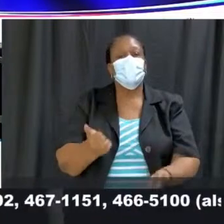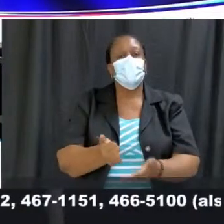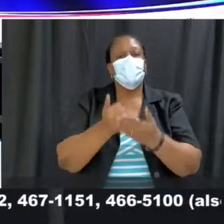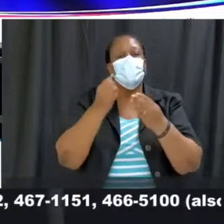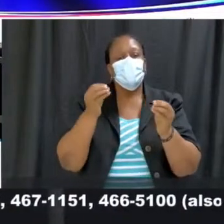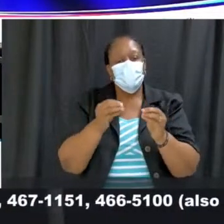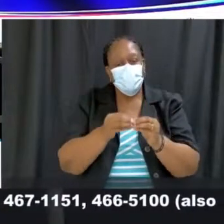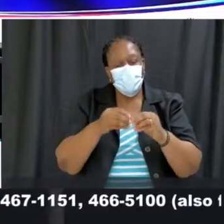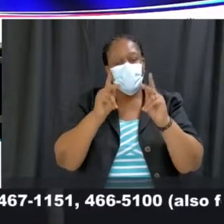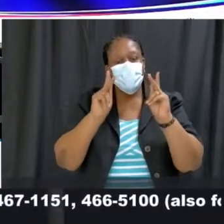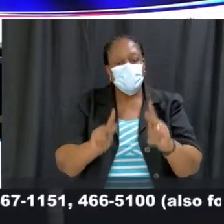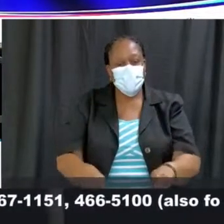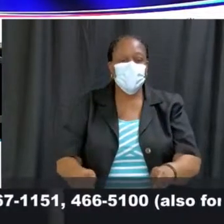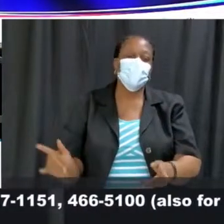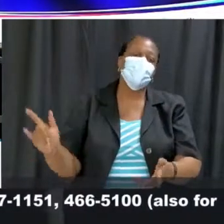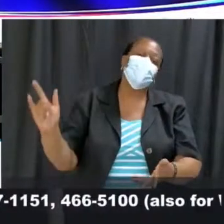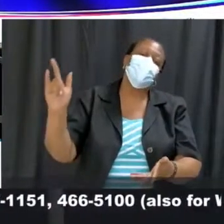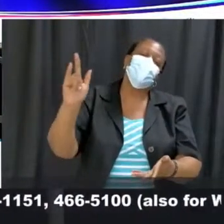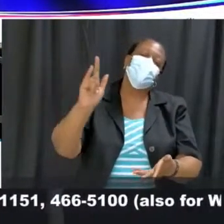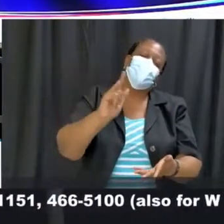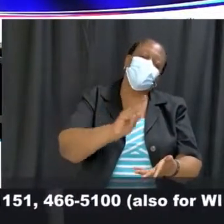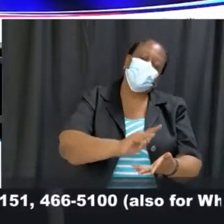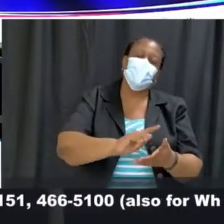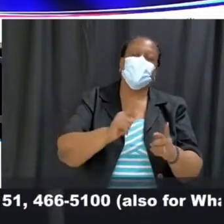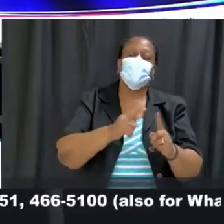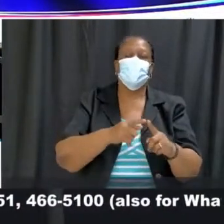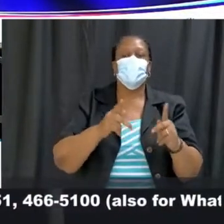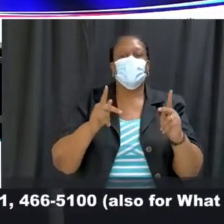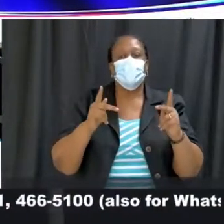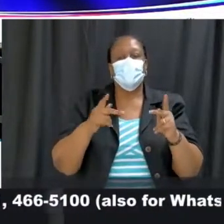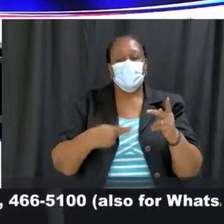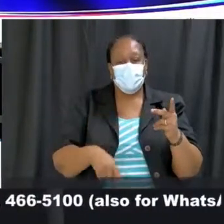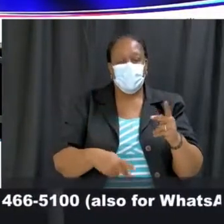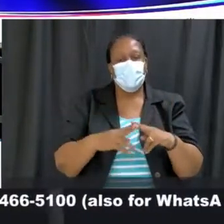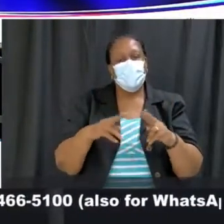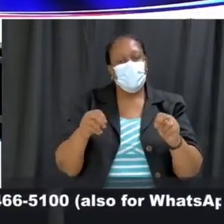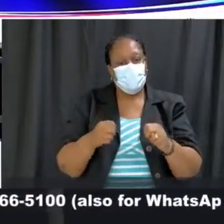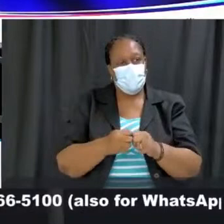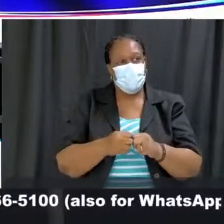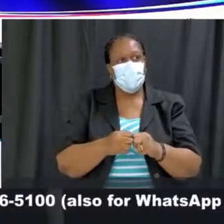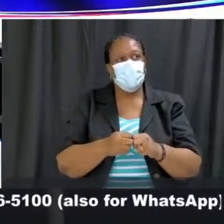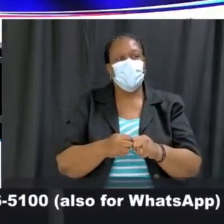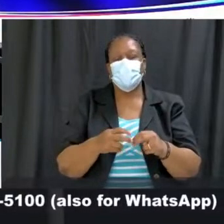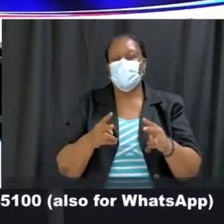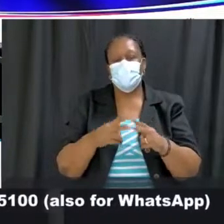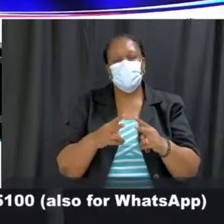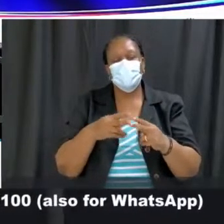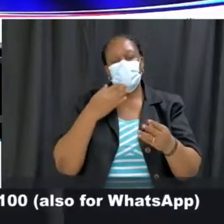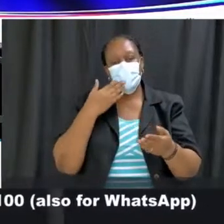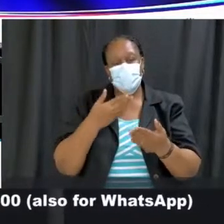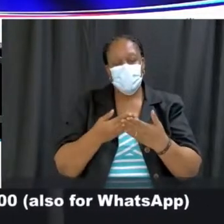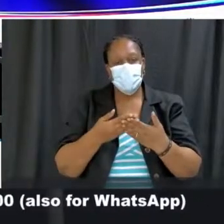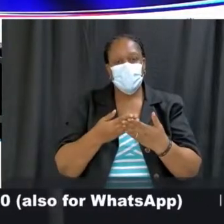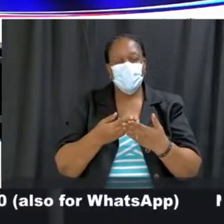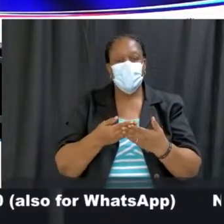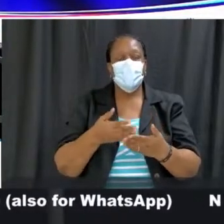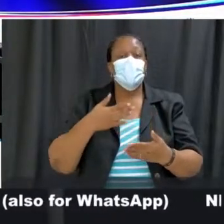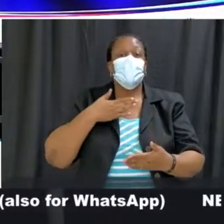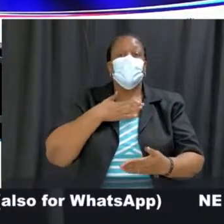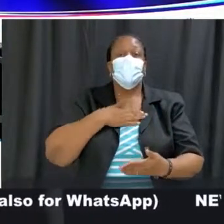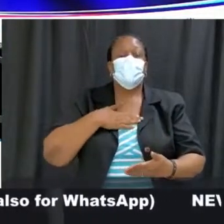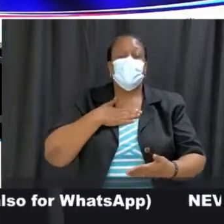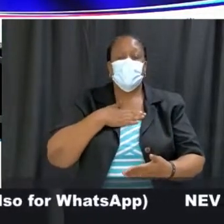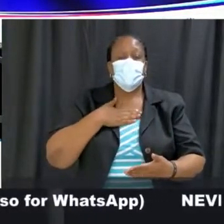will then move to their schedule, their regular schedule. I am appealing to taxi operators in